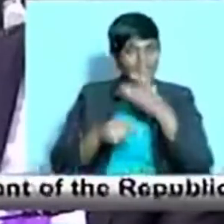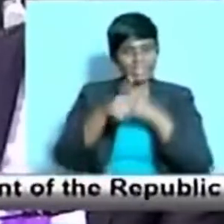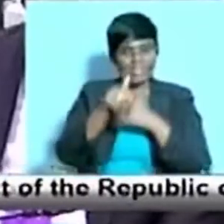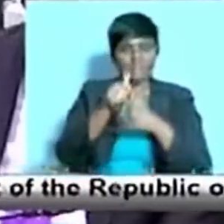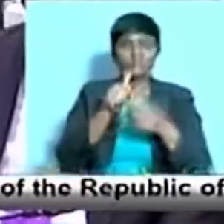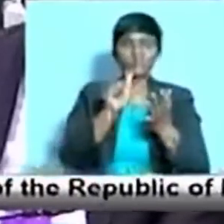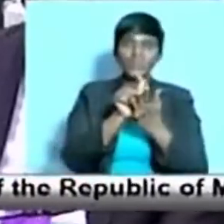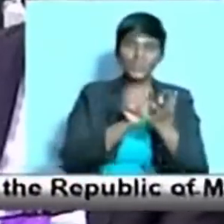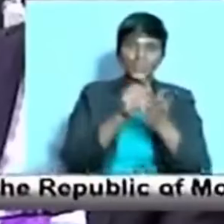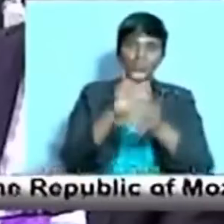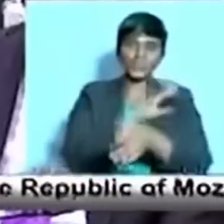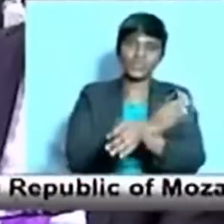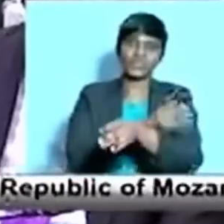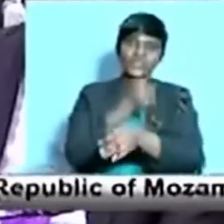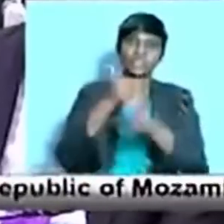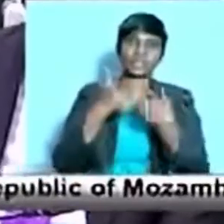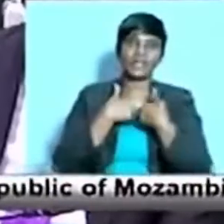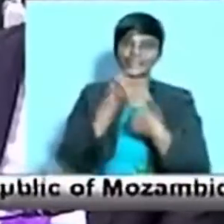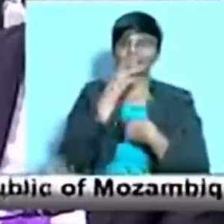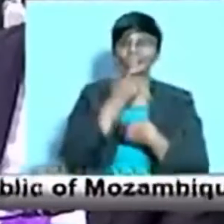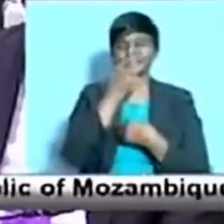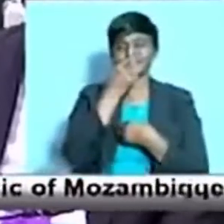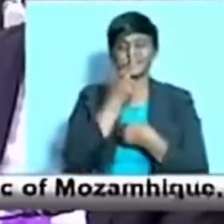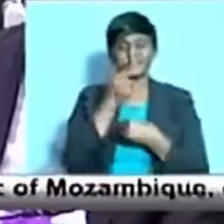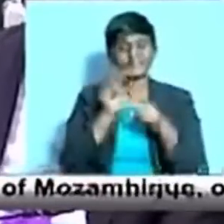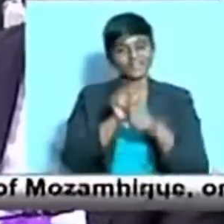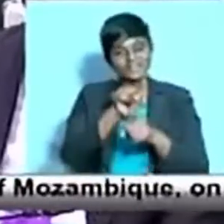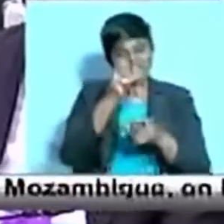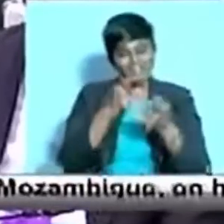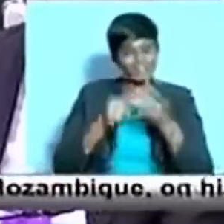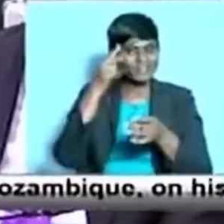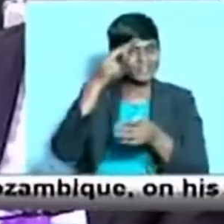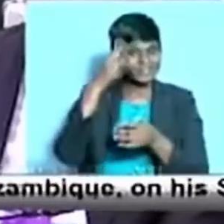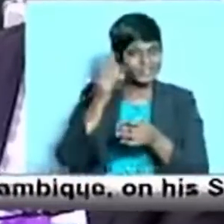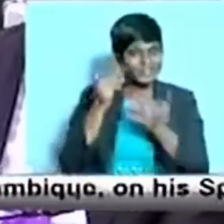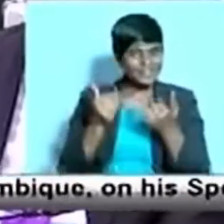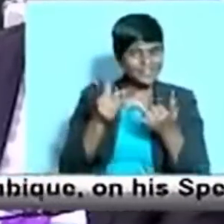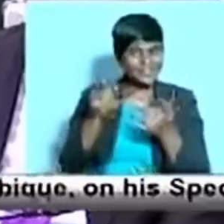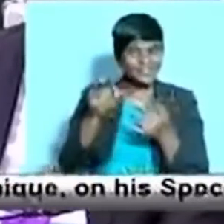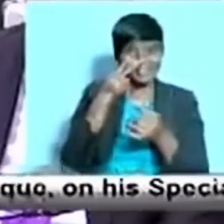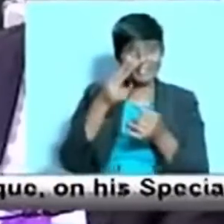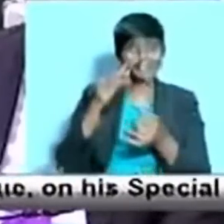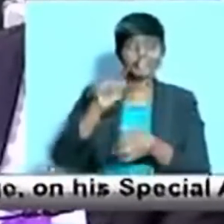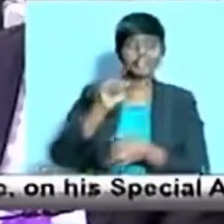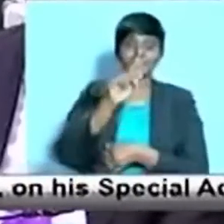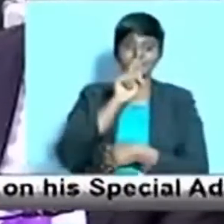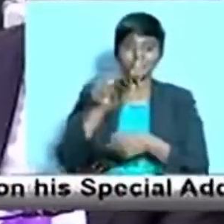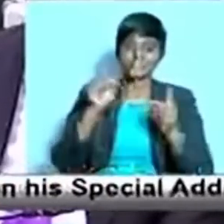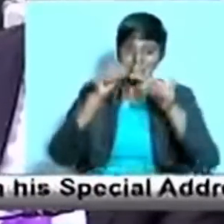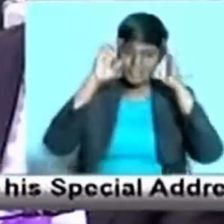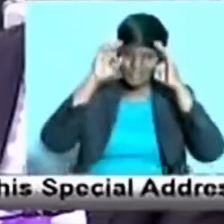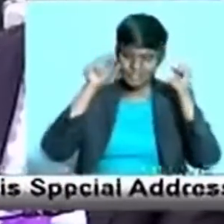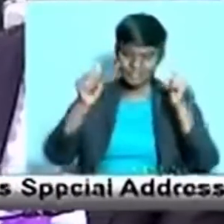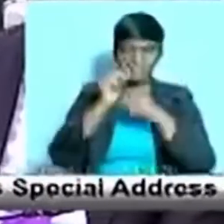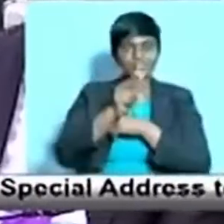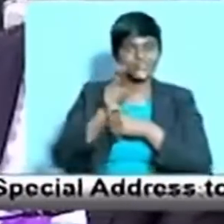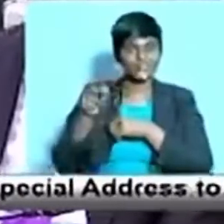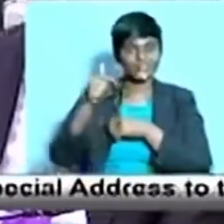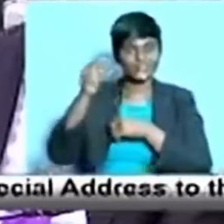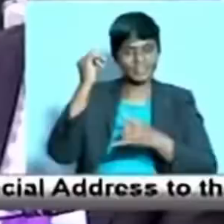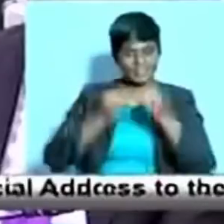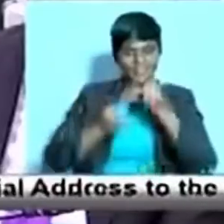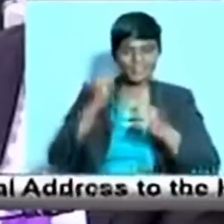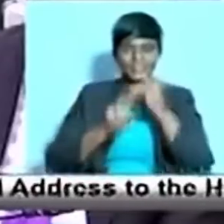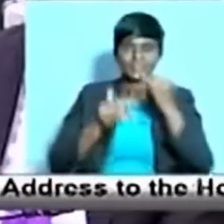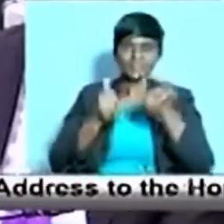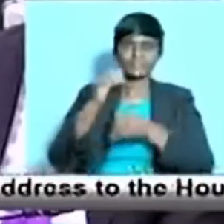of power is still hallucination. And this is the reason why you see that when the President Hakainde Hichilema finishes